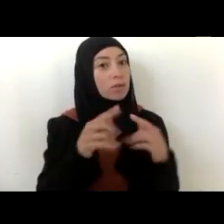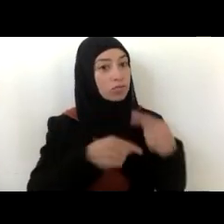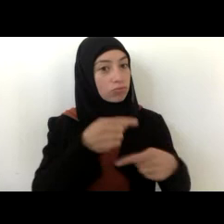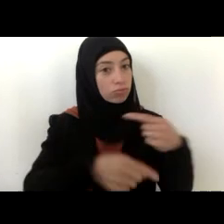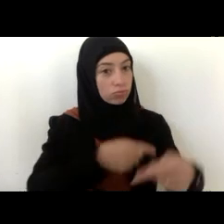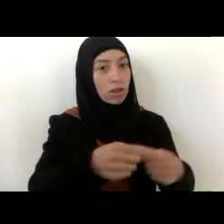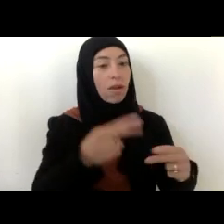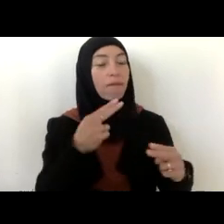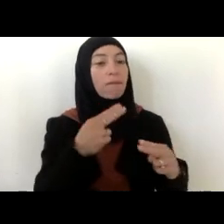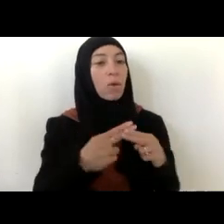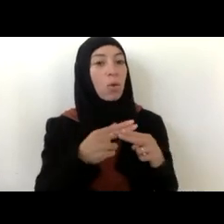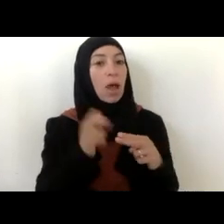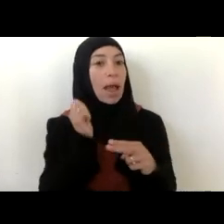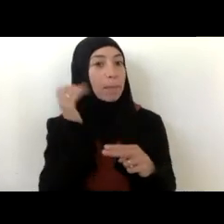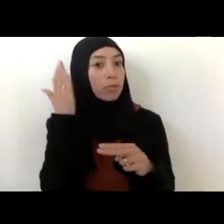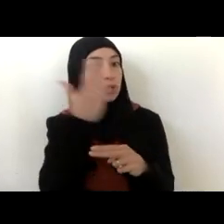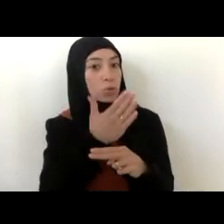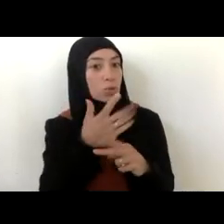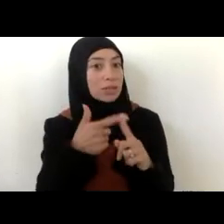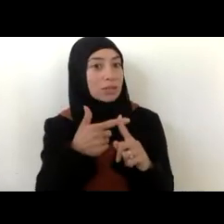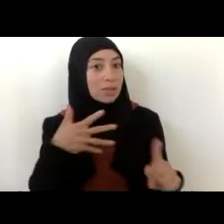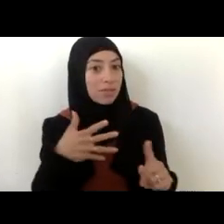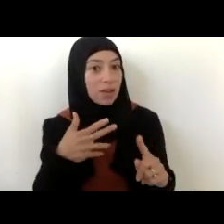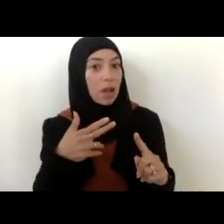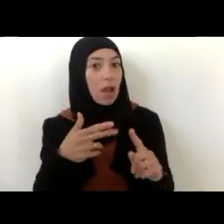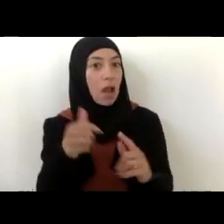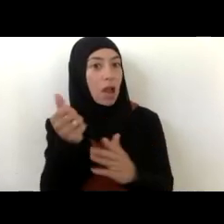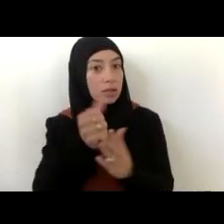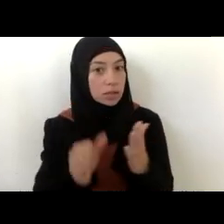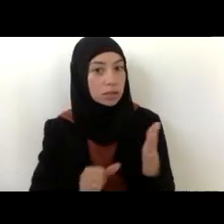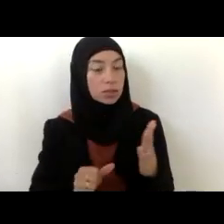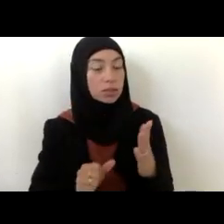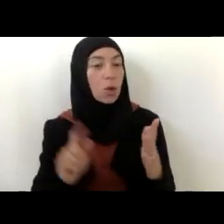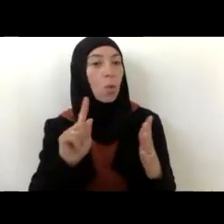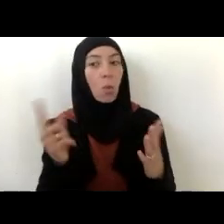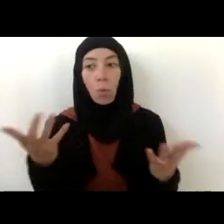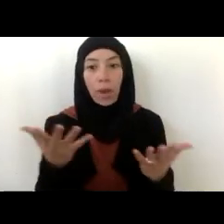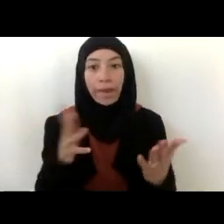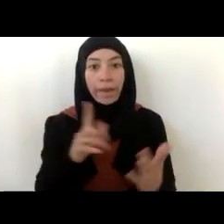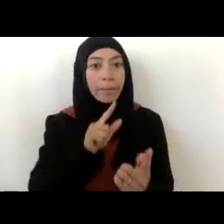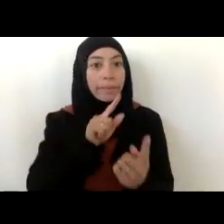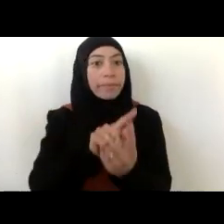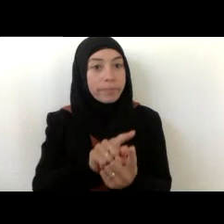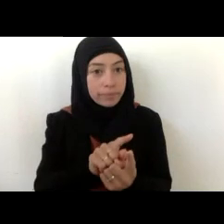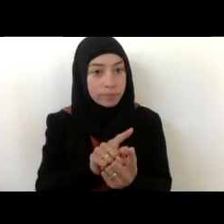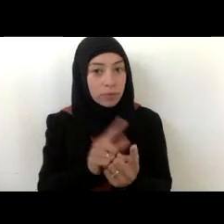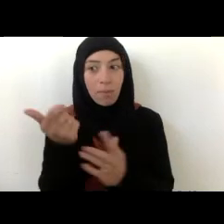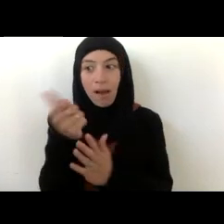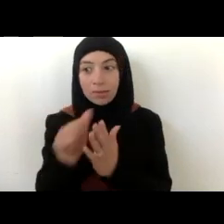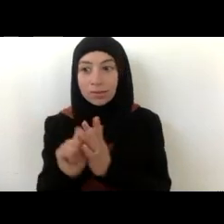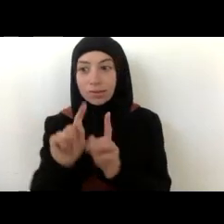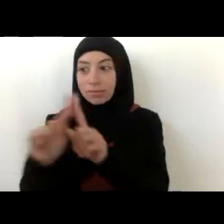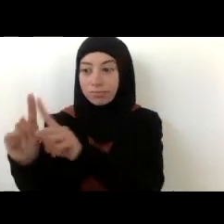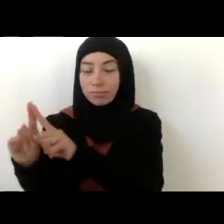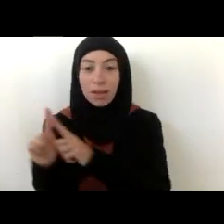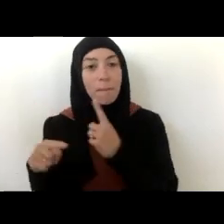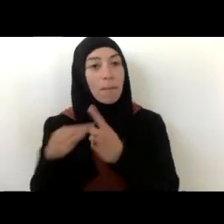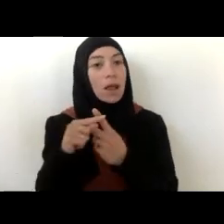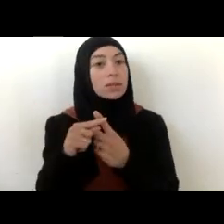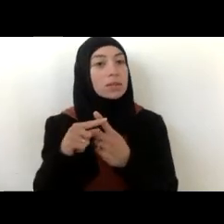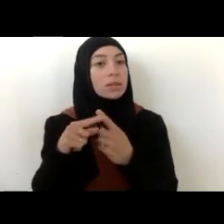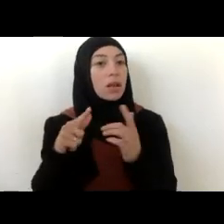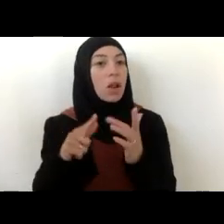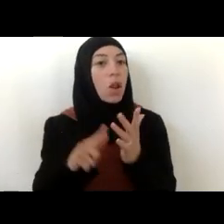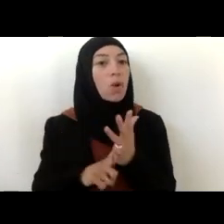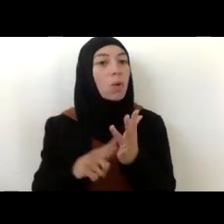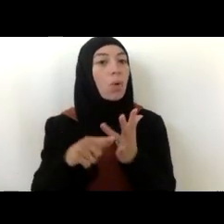Aboriginal artists where conversations take place. There also are the local government officers,